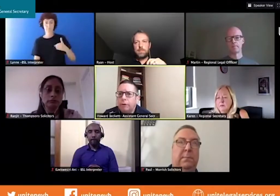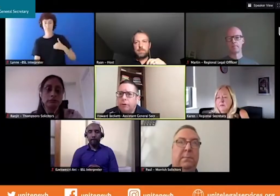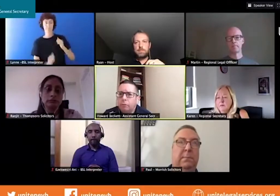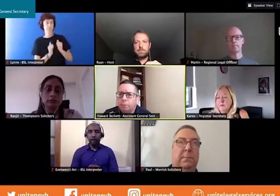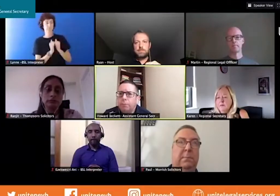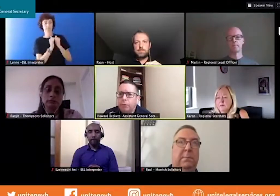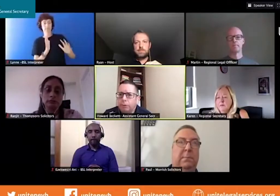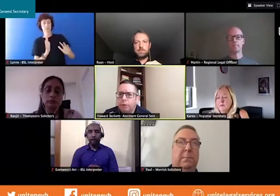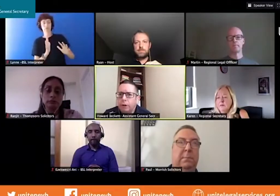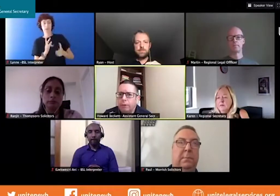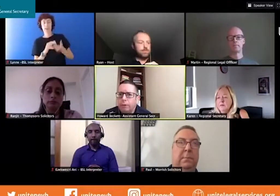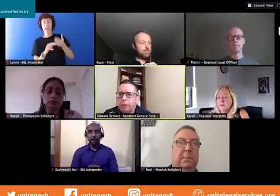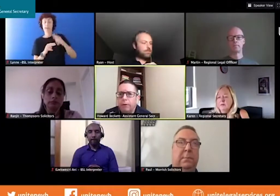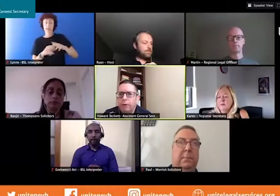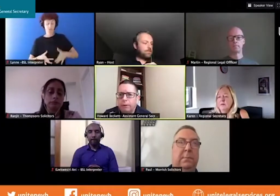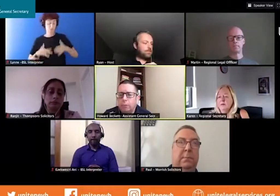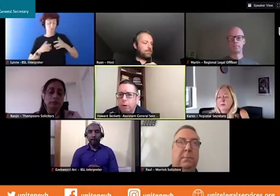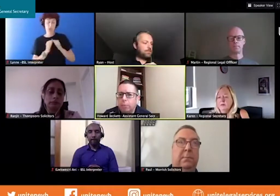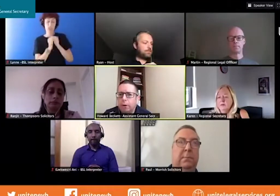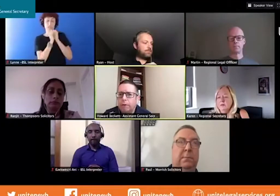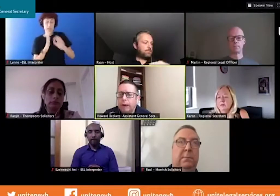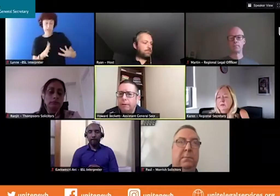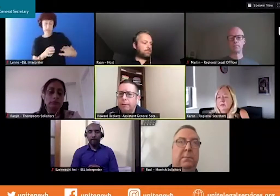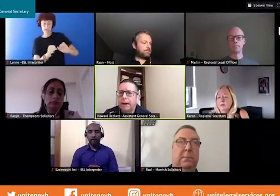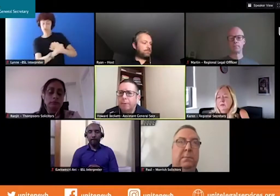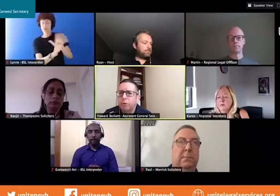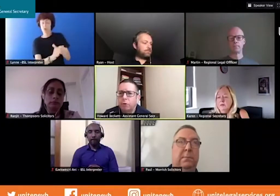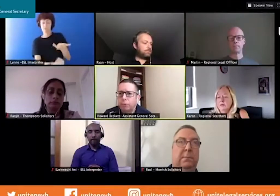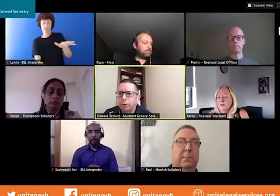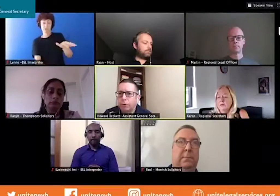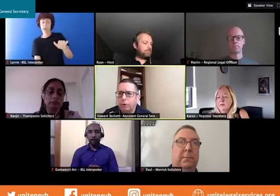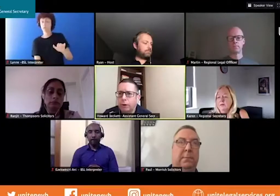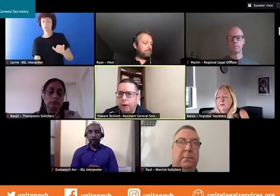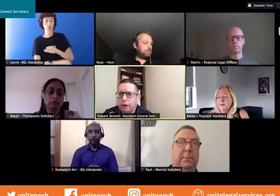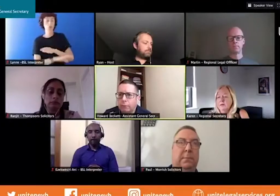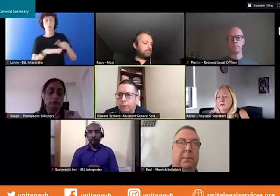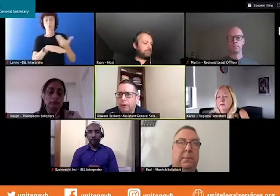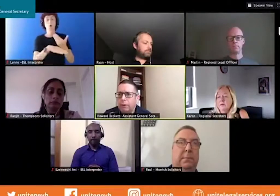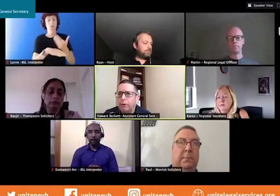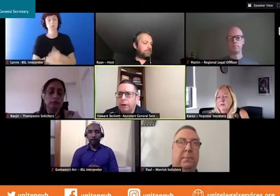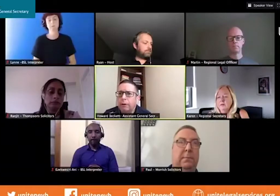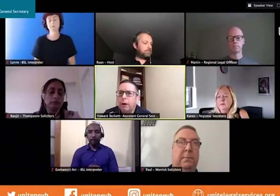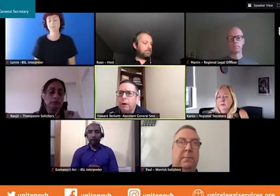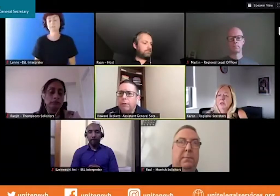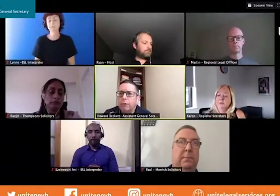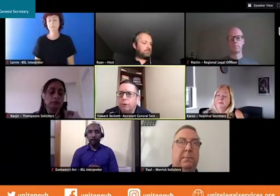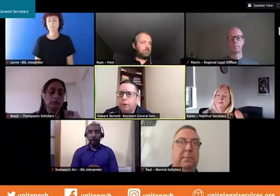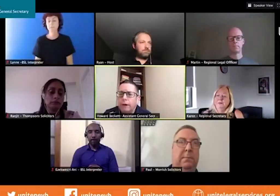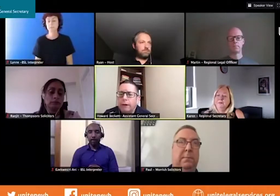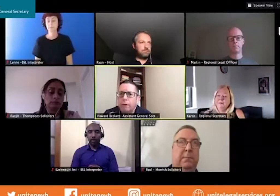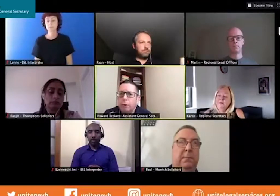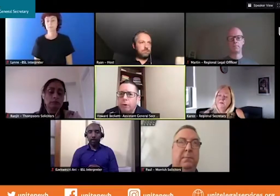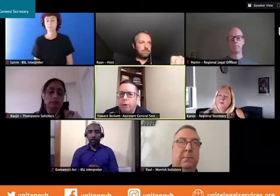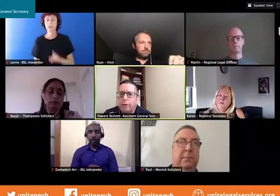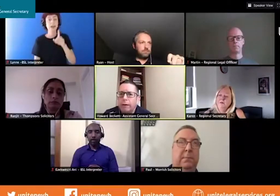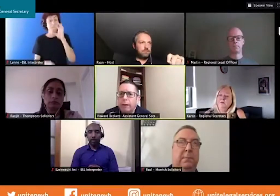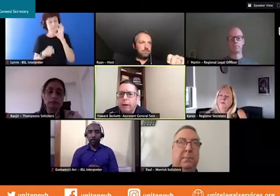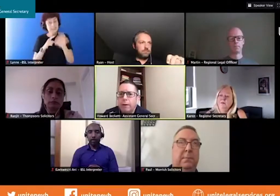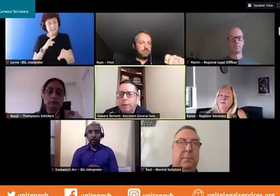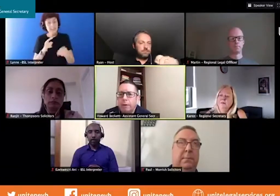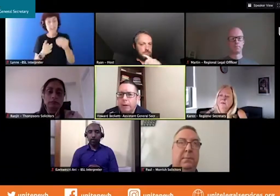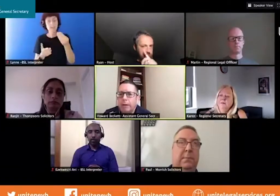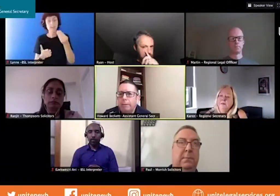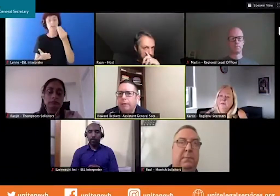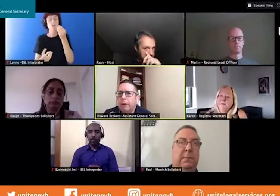then don't put yourself at risk. Leave the workplace. And that has happened all over the Union, Karen, particularly in the food sector, where we've had